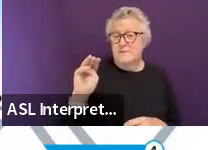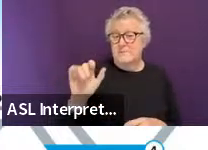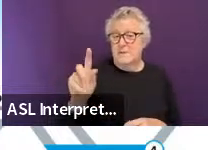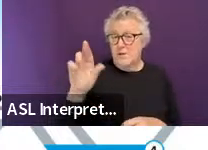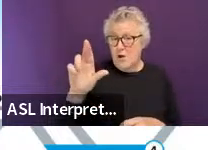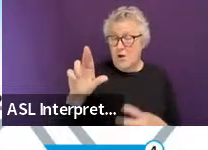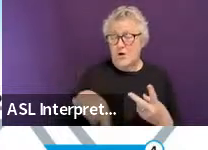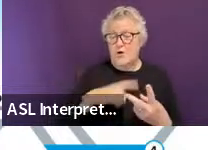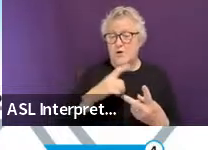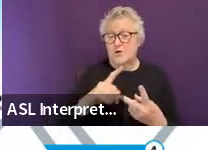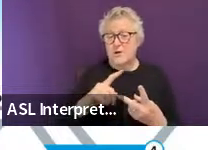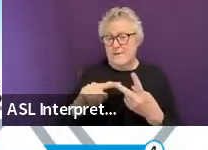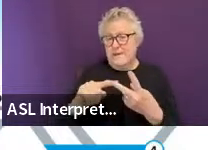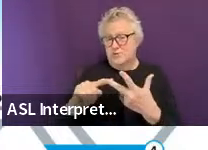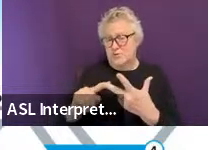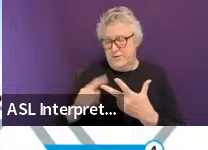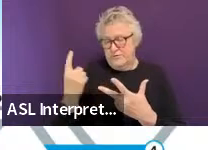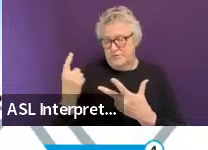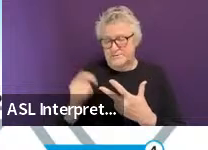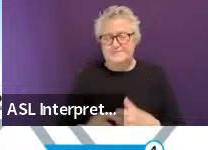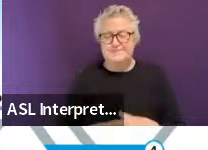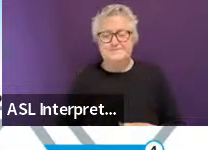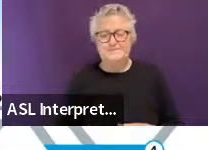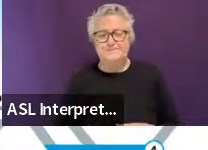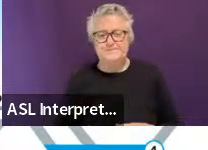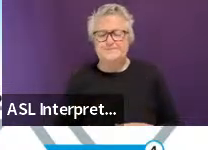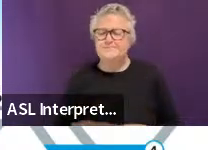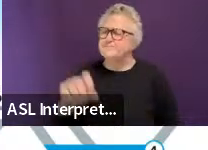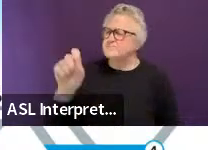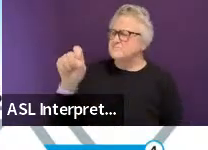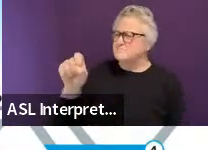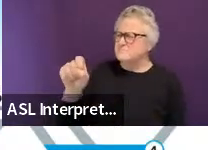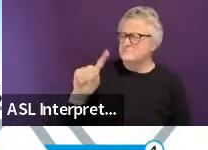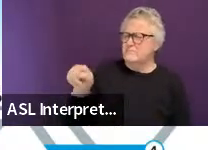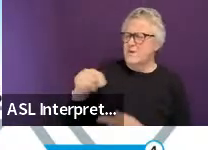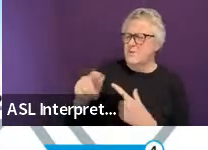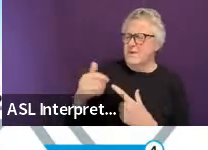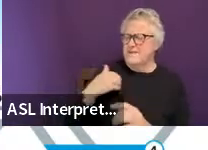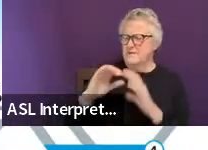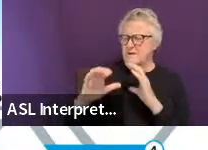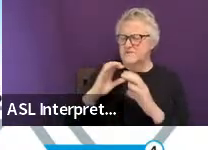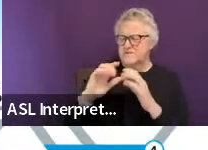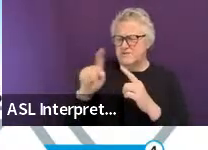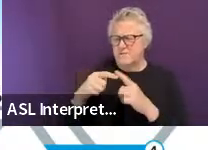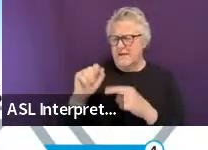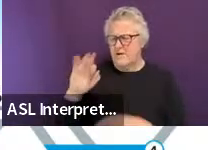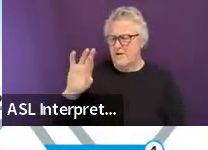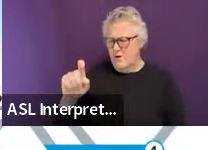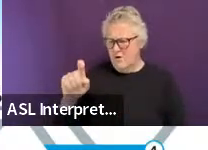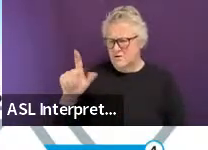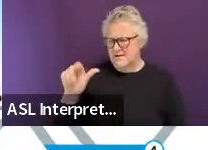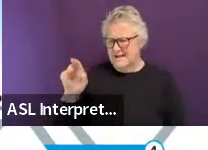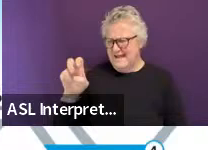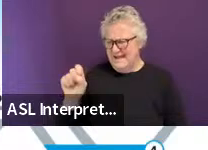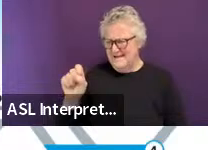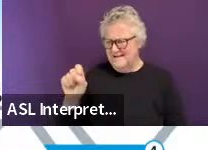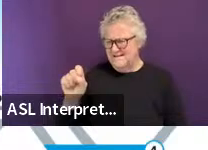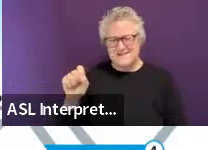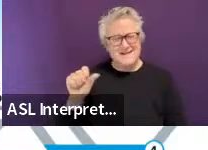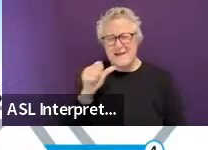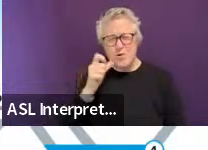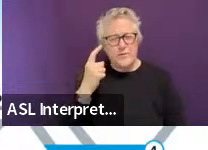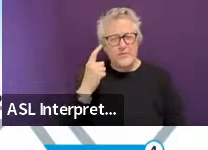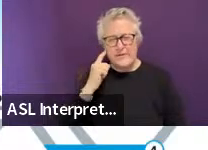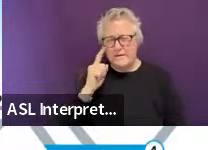Lynn Valenter. Yeah, when we have this conversation about aux lanes, I don't think it really ought to be about congestion as much as